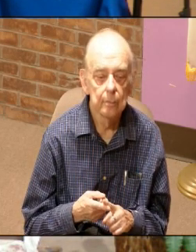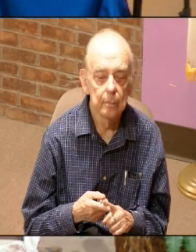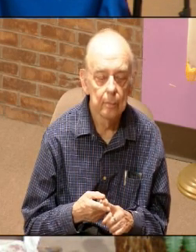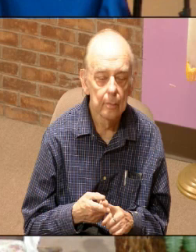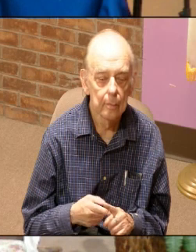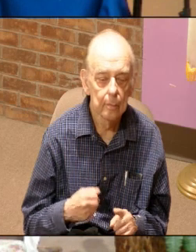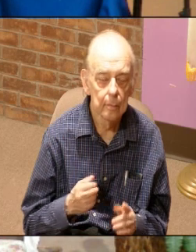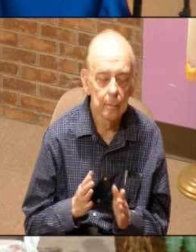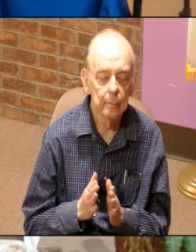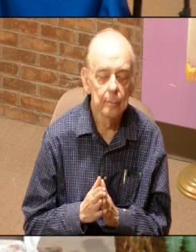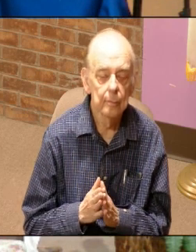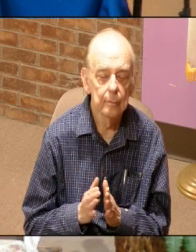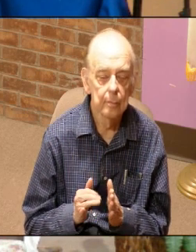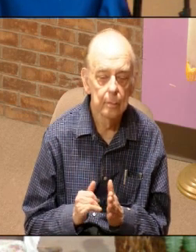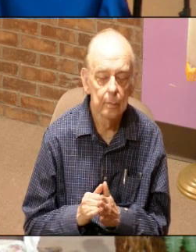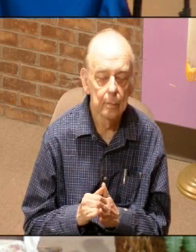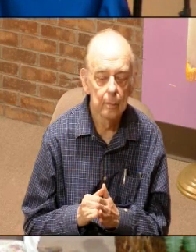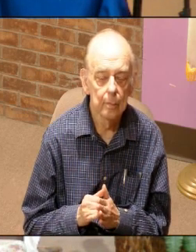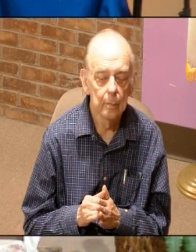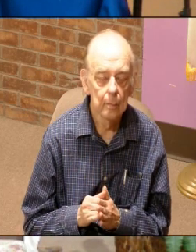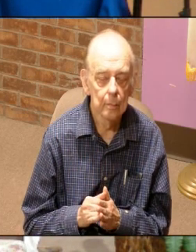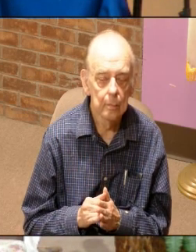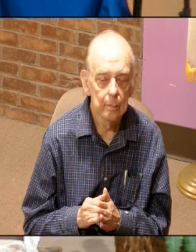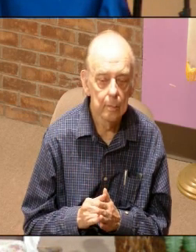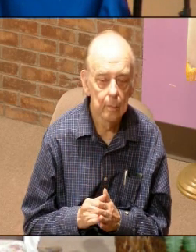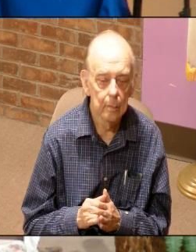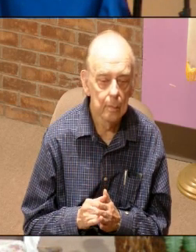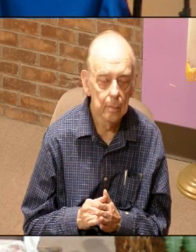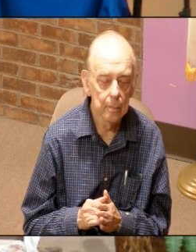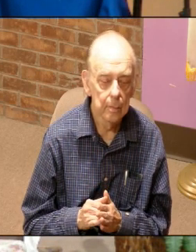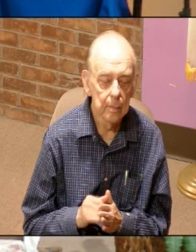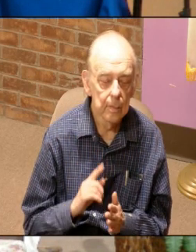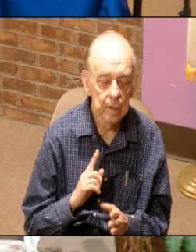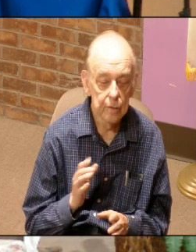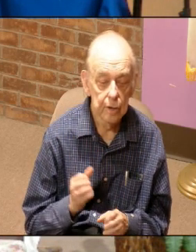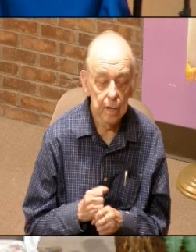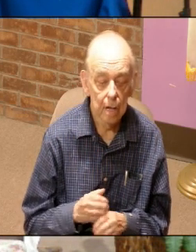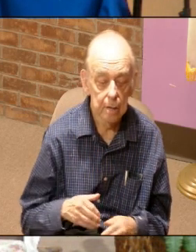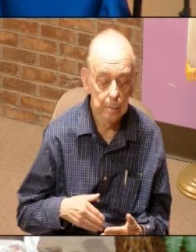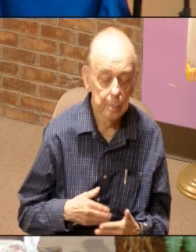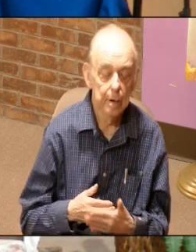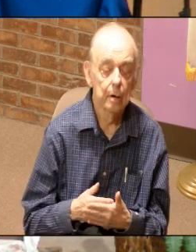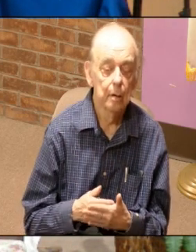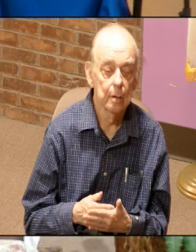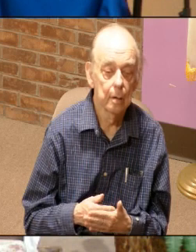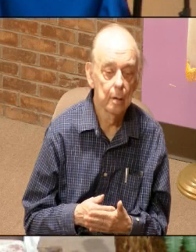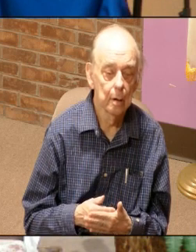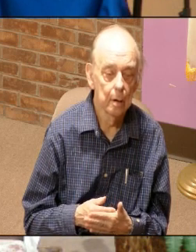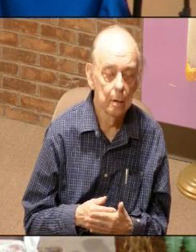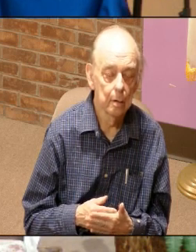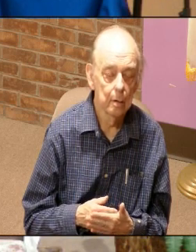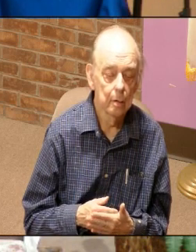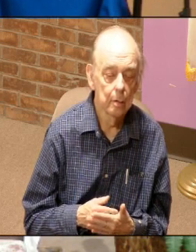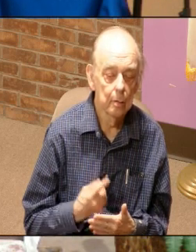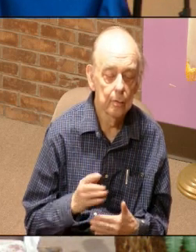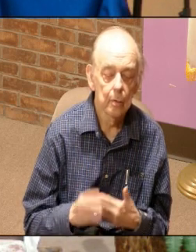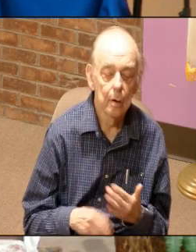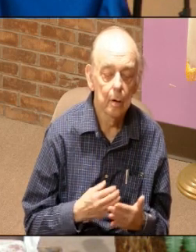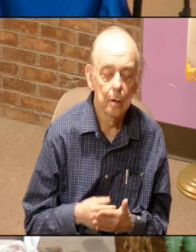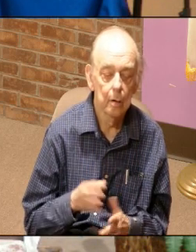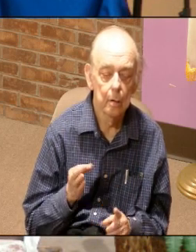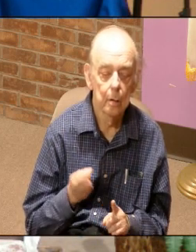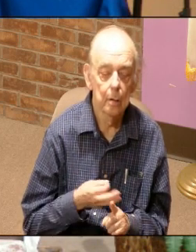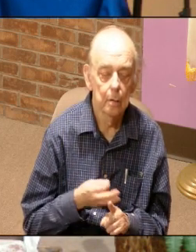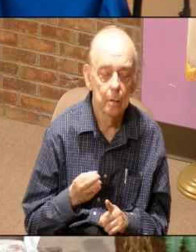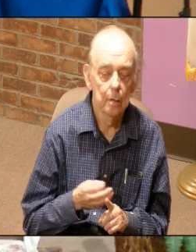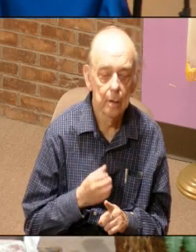we prayed and she got pregnant for all nine months we